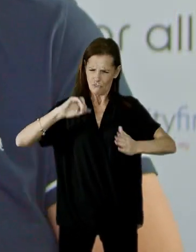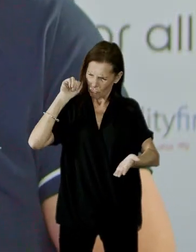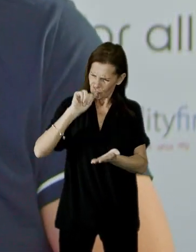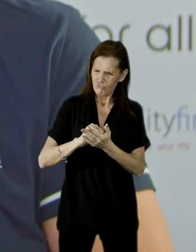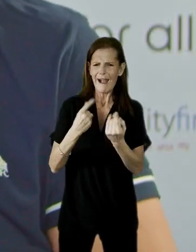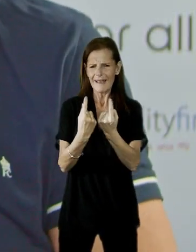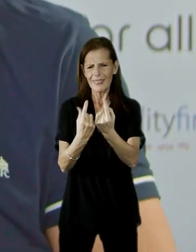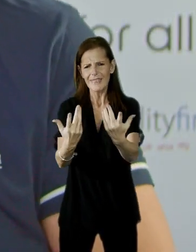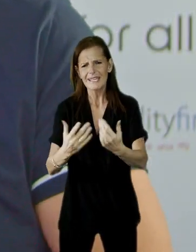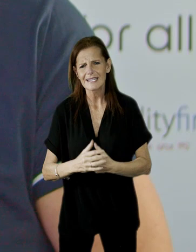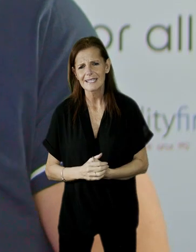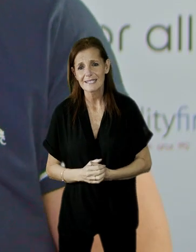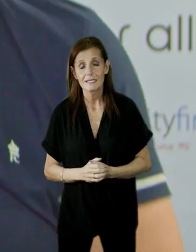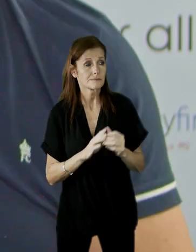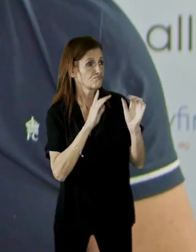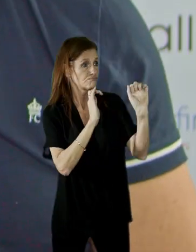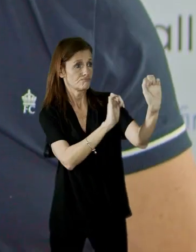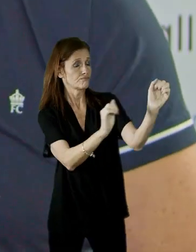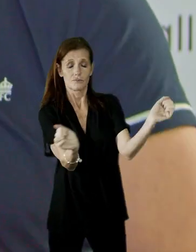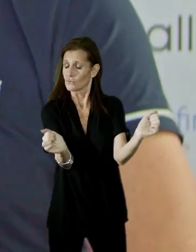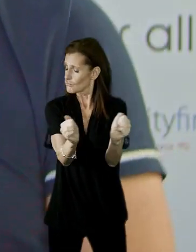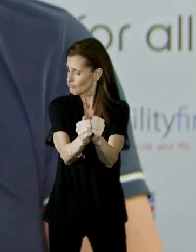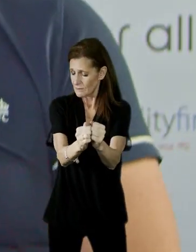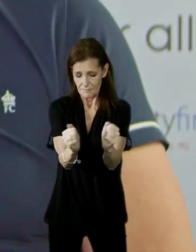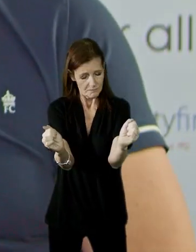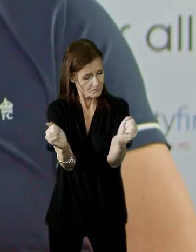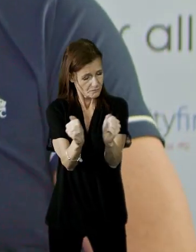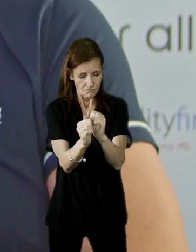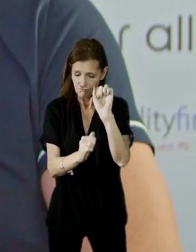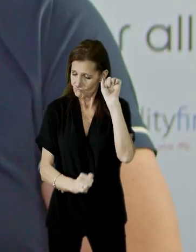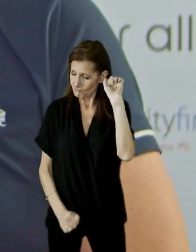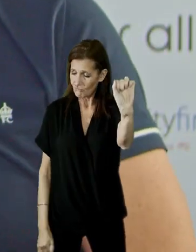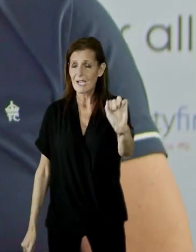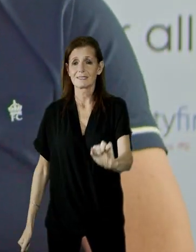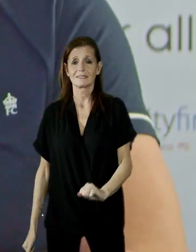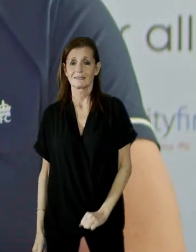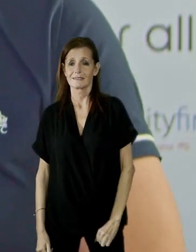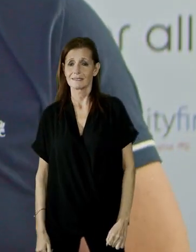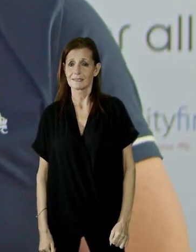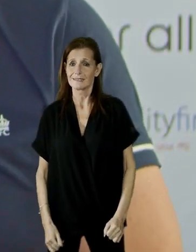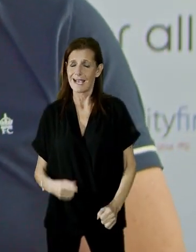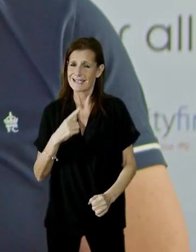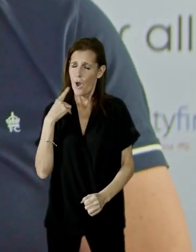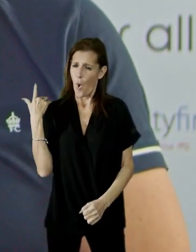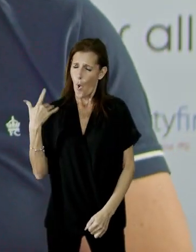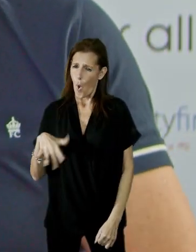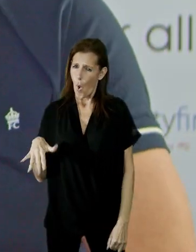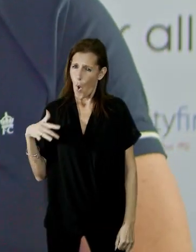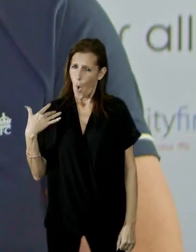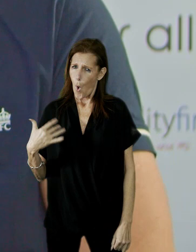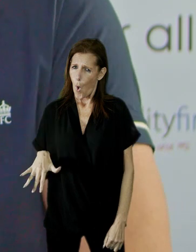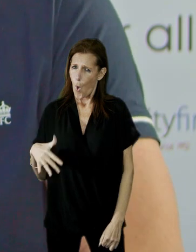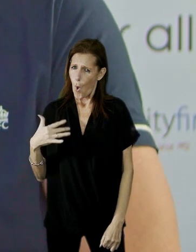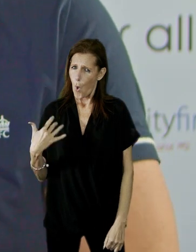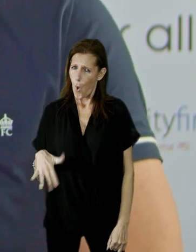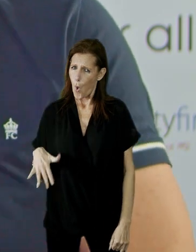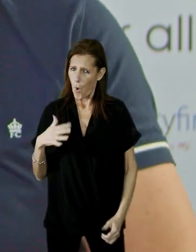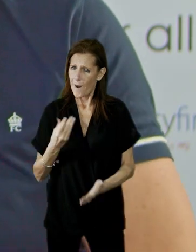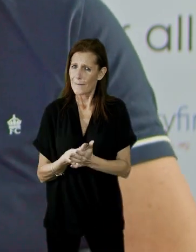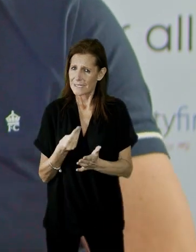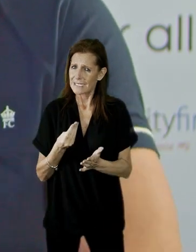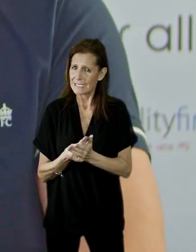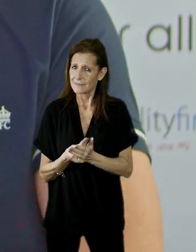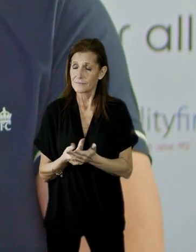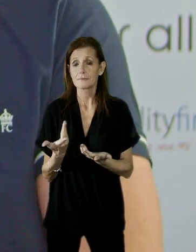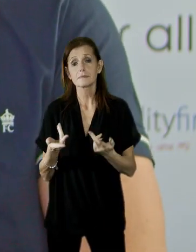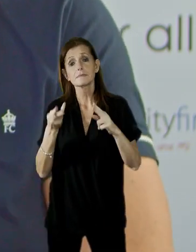And like you said, that is a tremendous amount of money. So if there's any businesses out there that, want to know more,